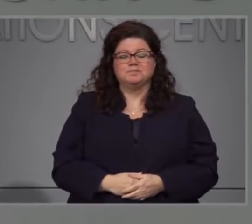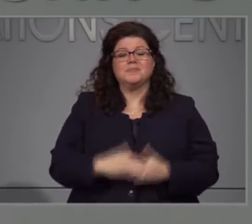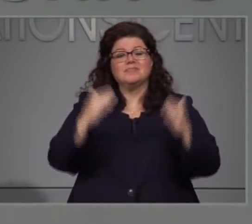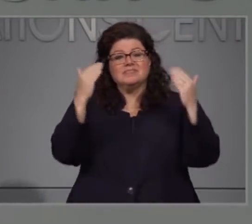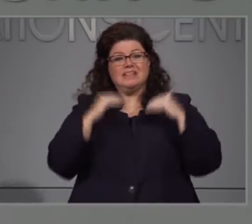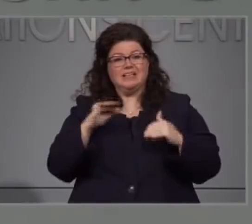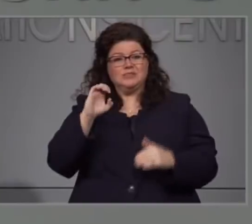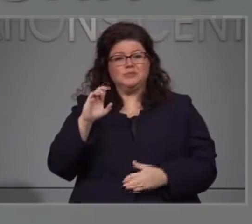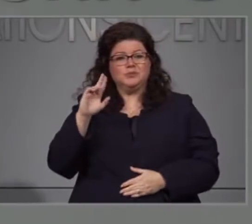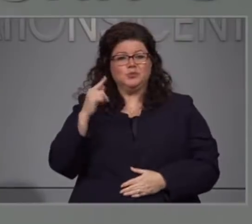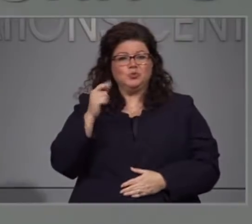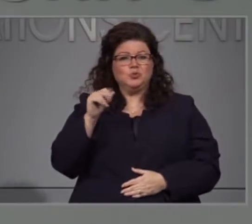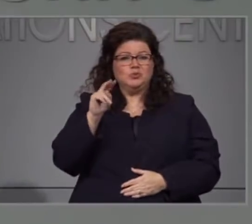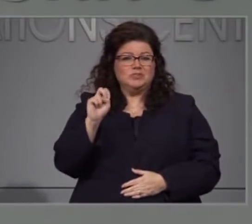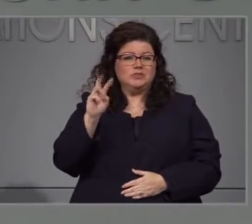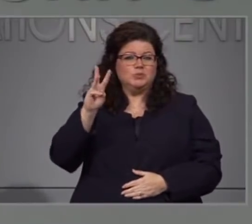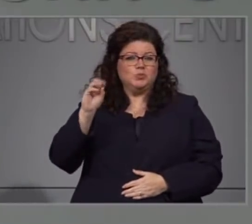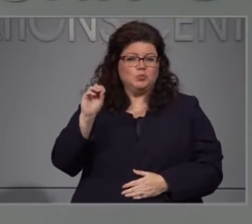Gene?